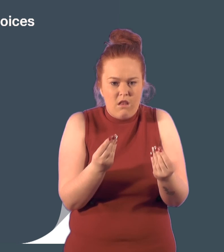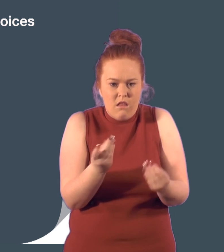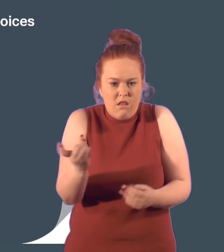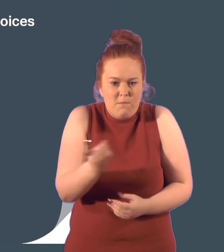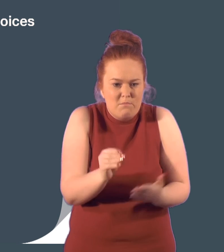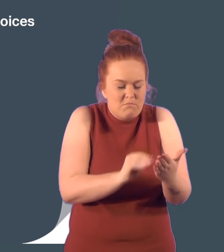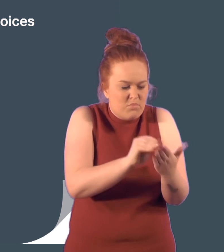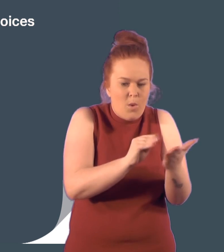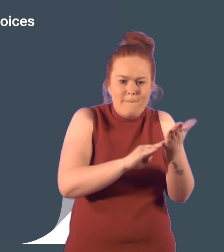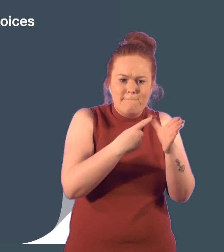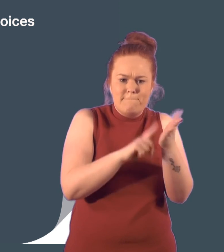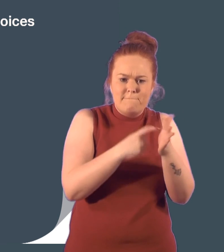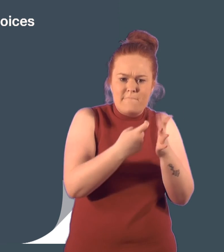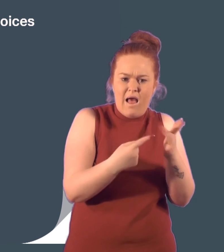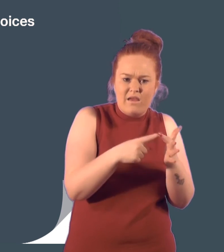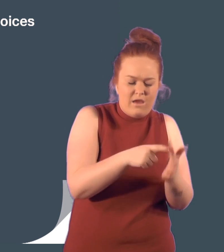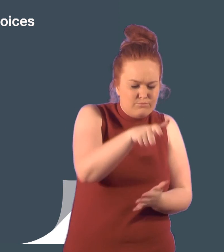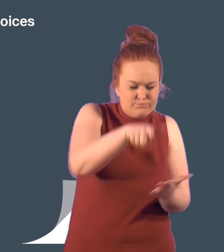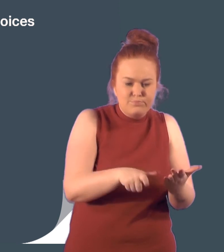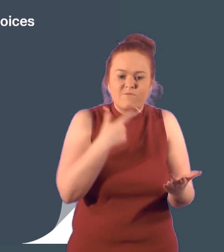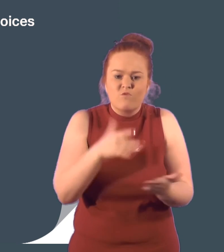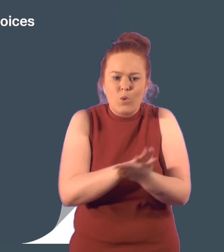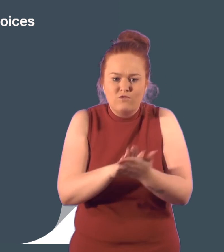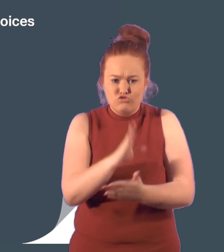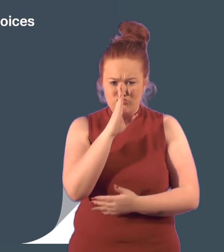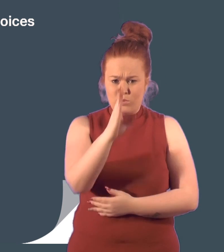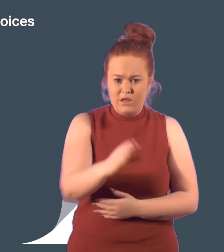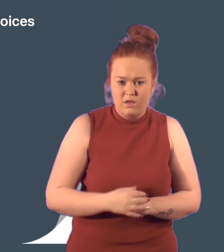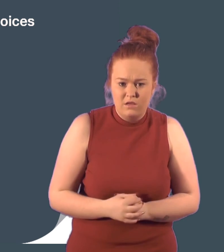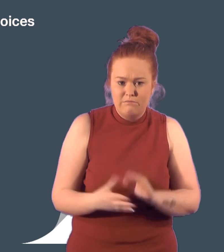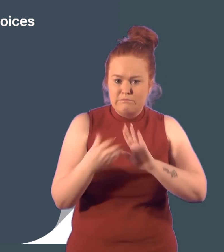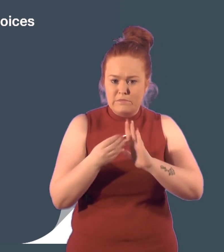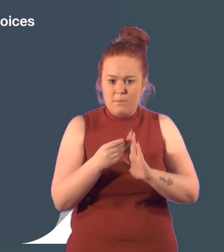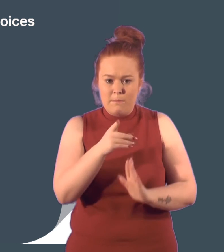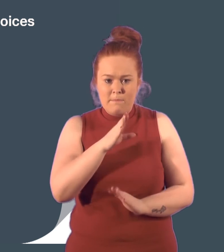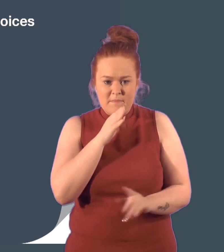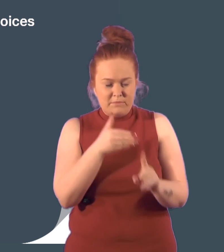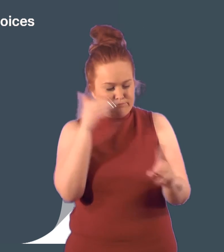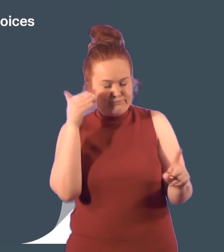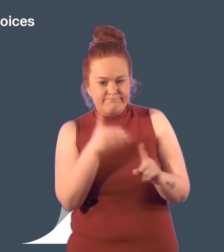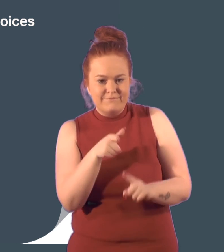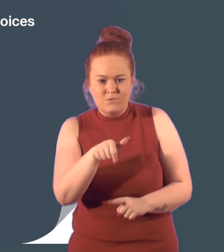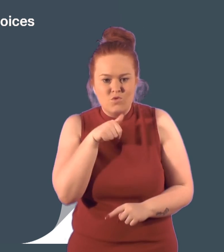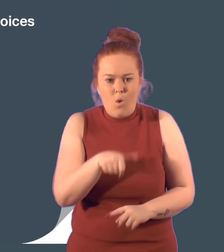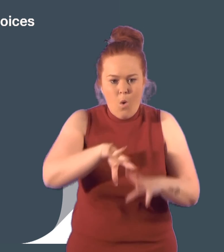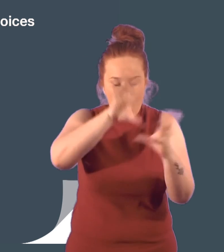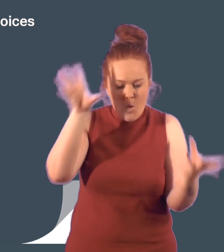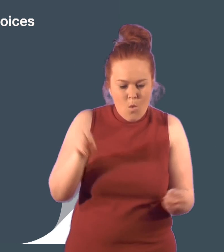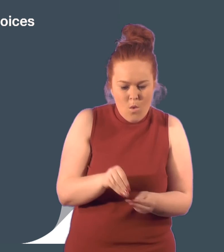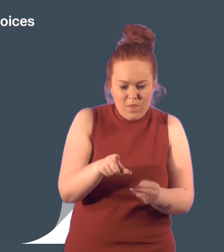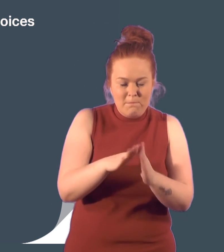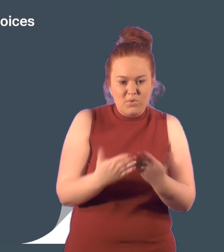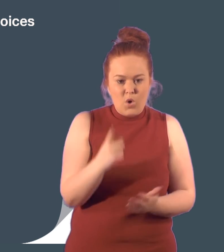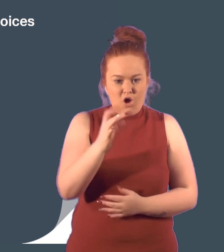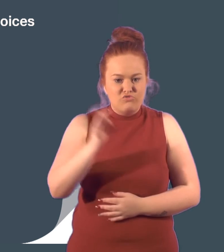coming up and putting Malky in the forgiveness column straight away, for example, you might realise that perhaps this person hasn't